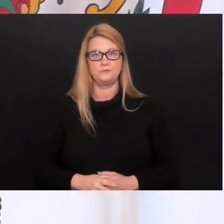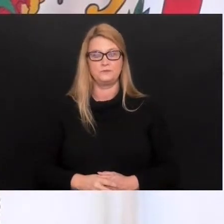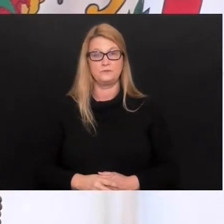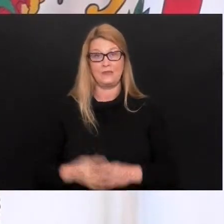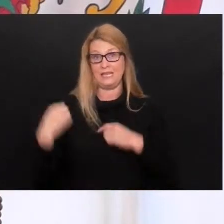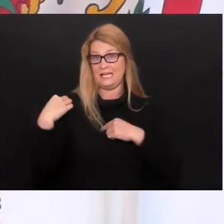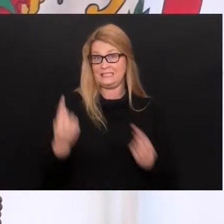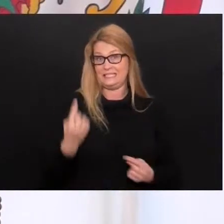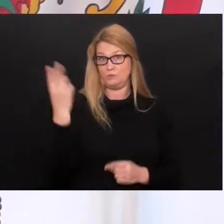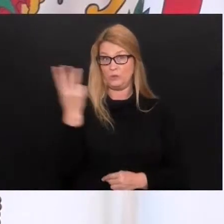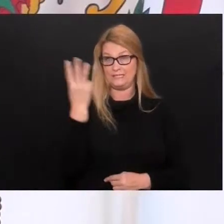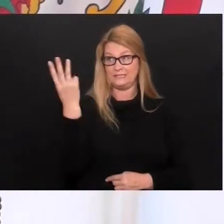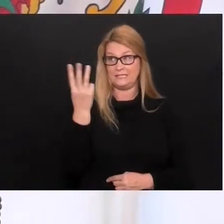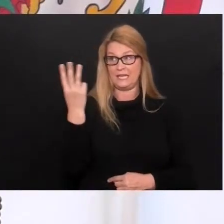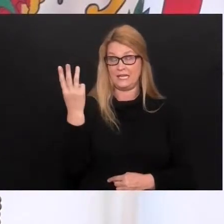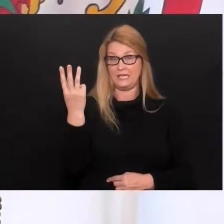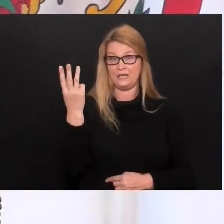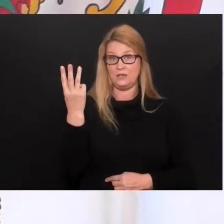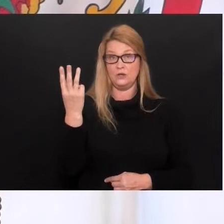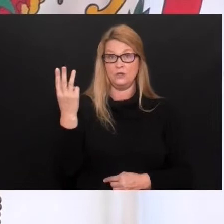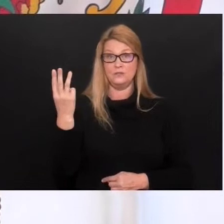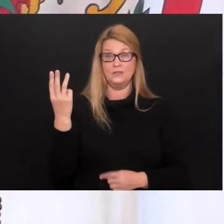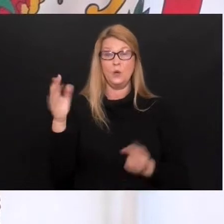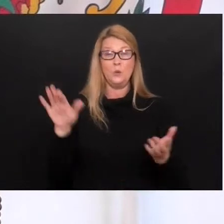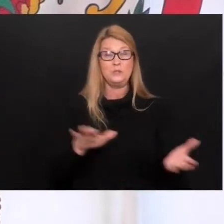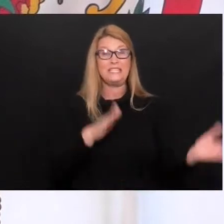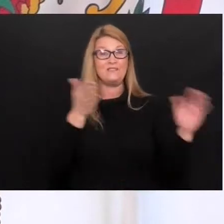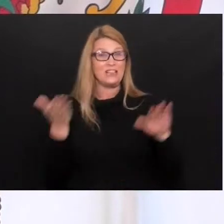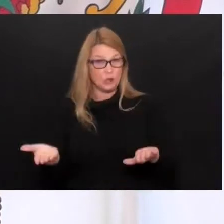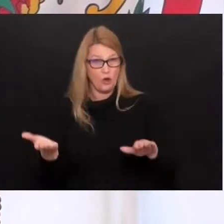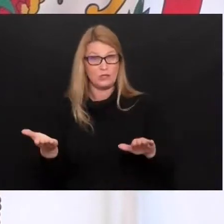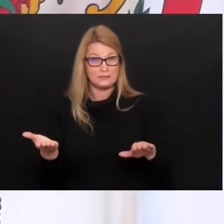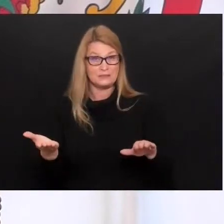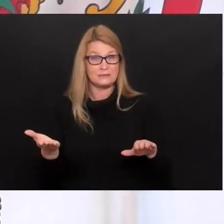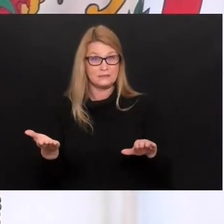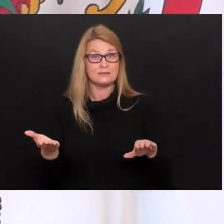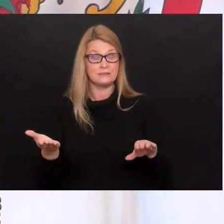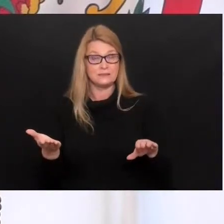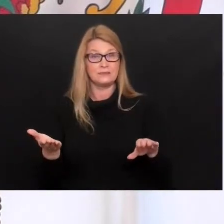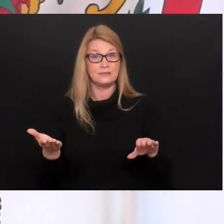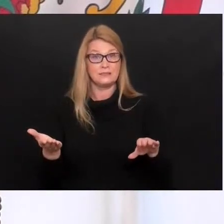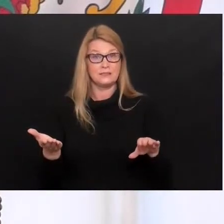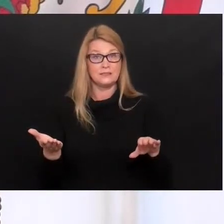Since Wednesday, we've lost an additional